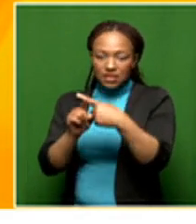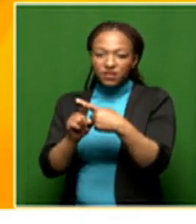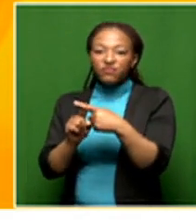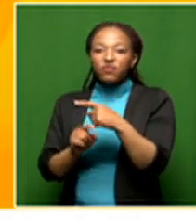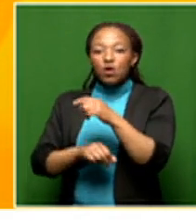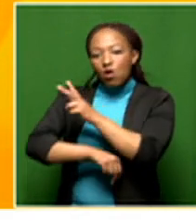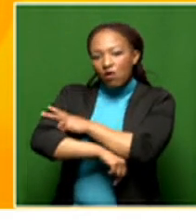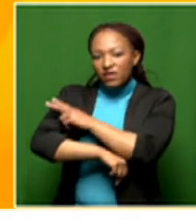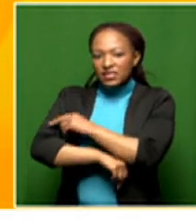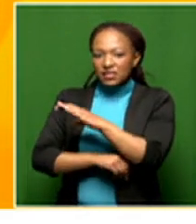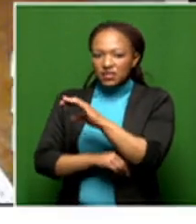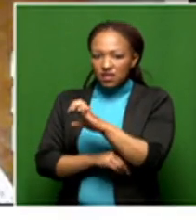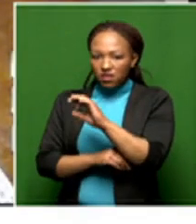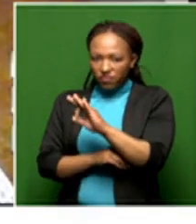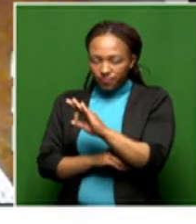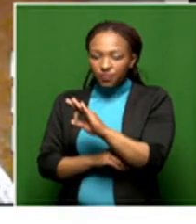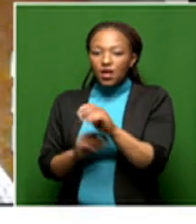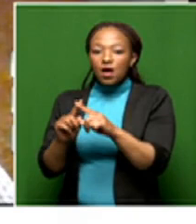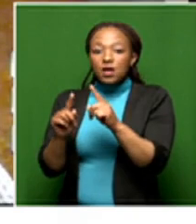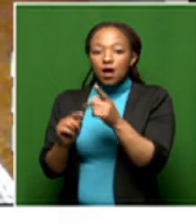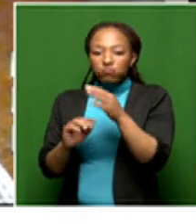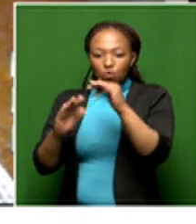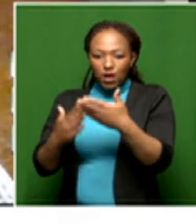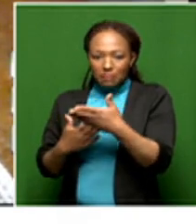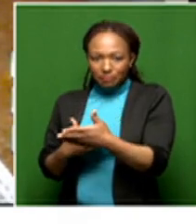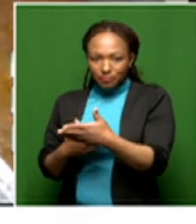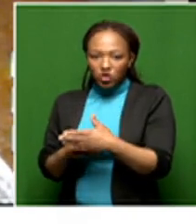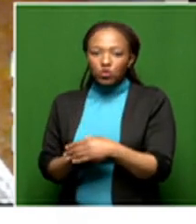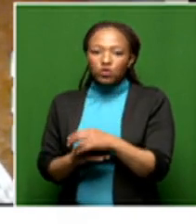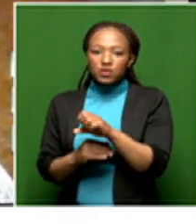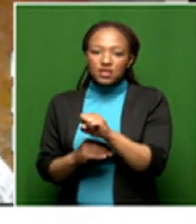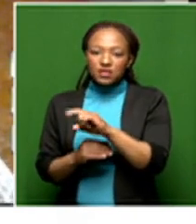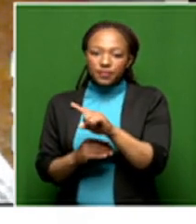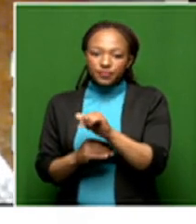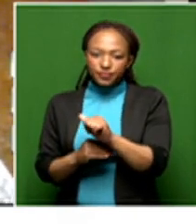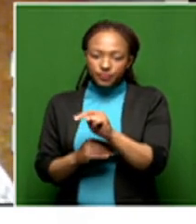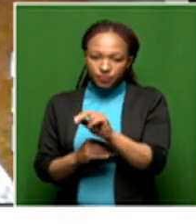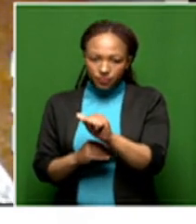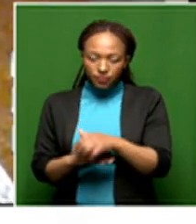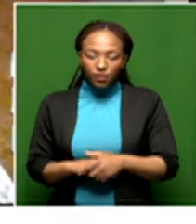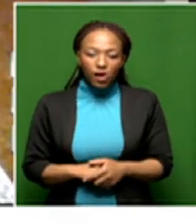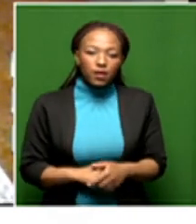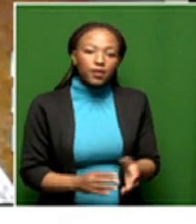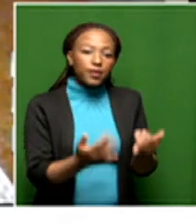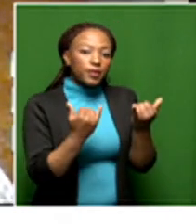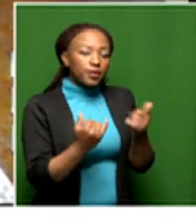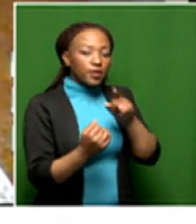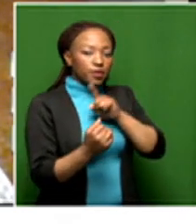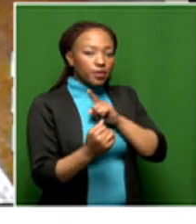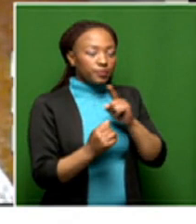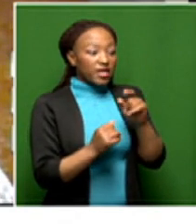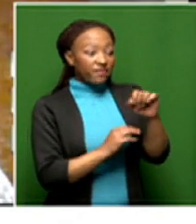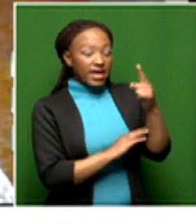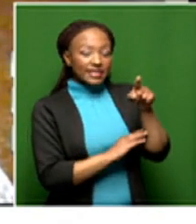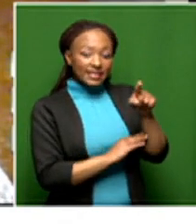Officer, Sisa Ntshona. Thanks so much for your time. Welcome to Morning Live. Morning, Sakina. Thank you. Ms. Ntshona, firstly, let's